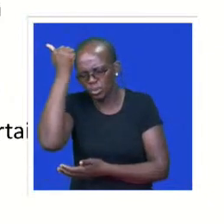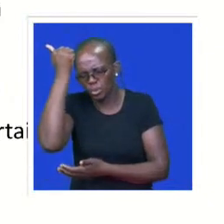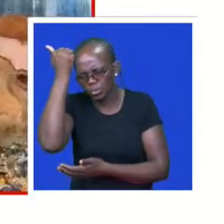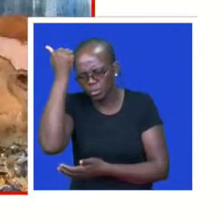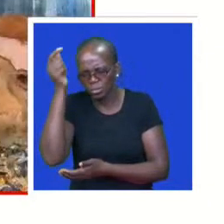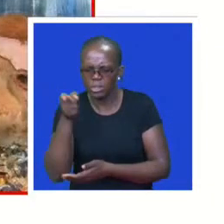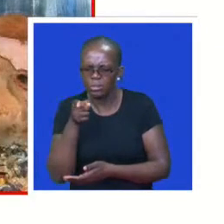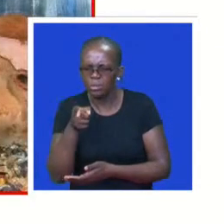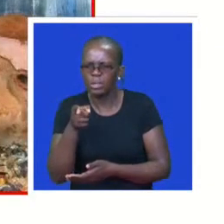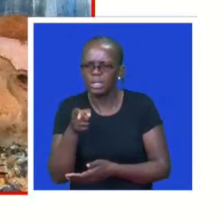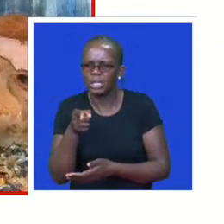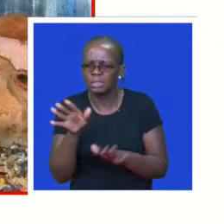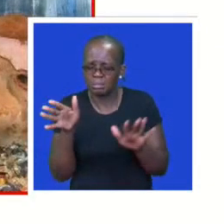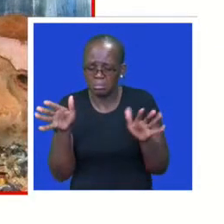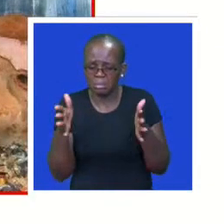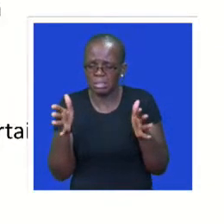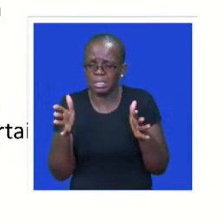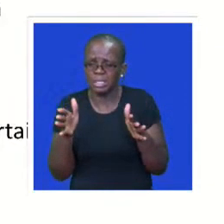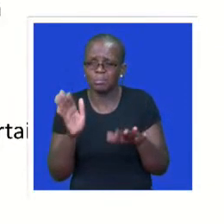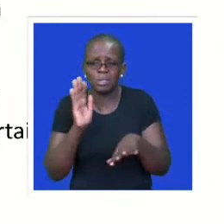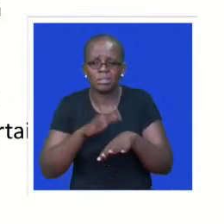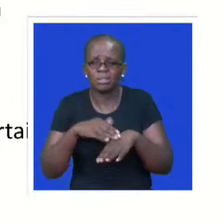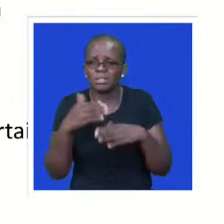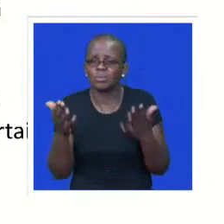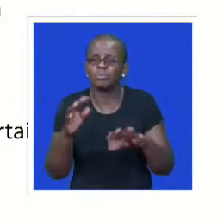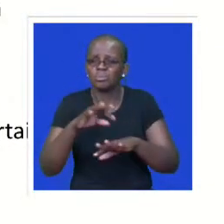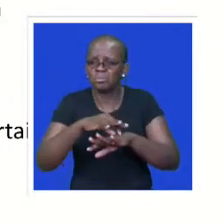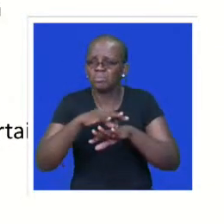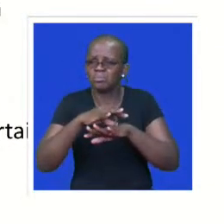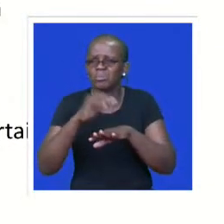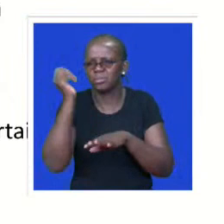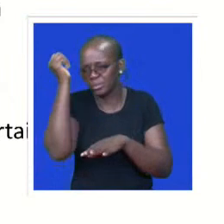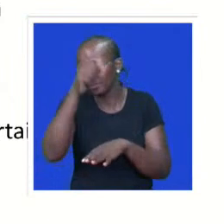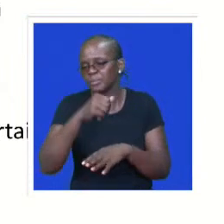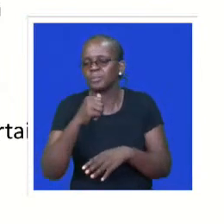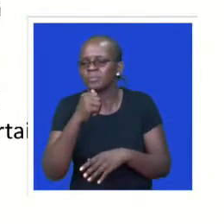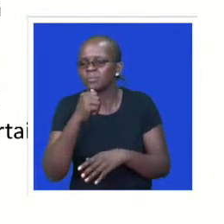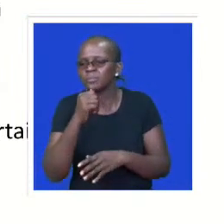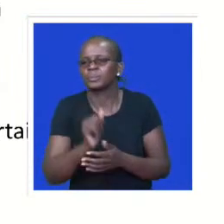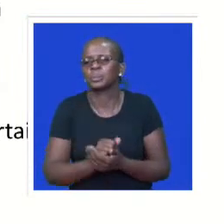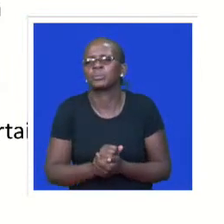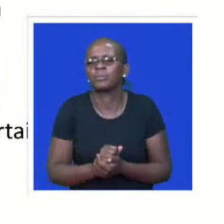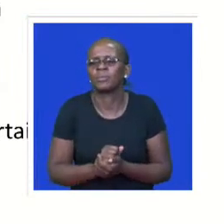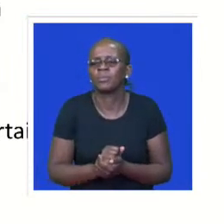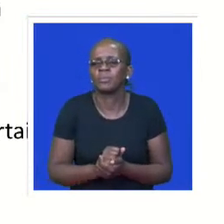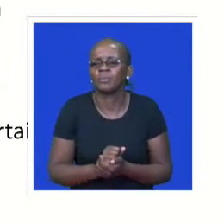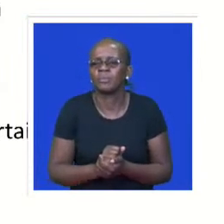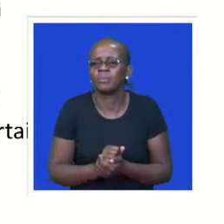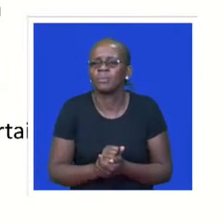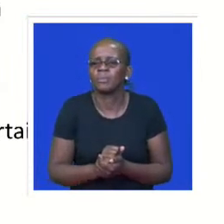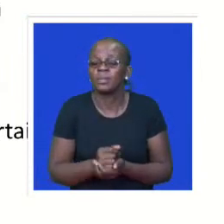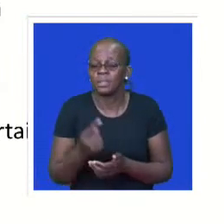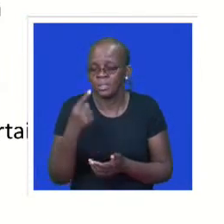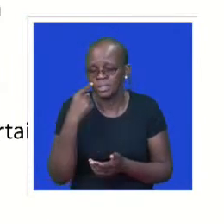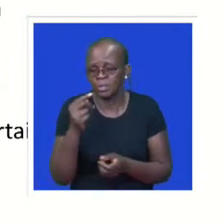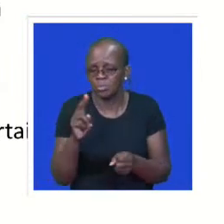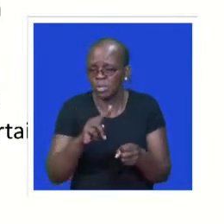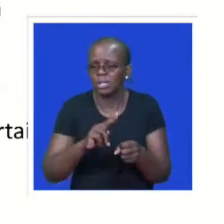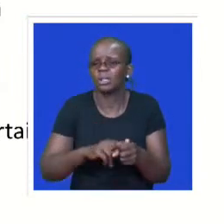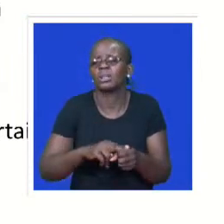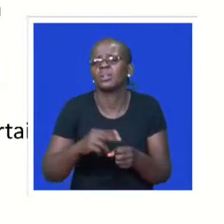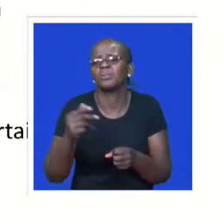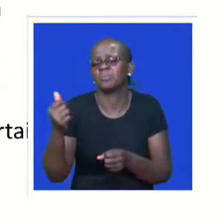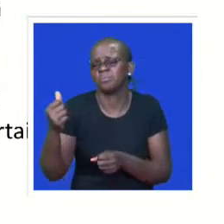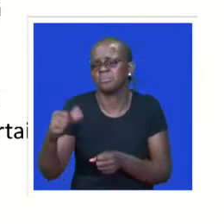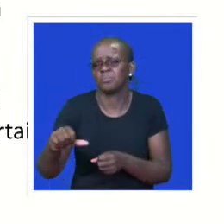my dear Lena. Yes. So now, dear Lena, let us move on to the second consequence of sin, dear Lena.